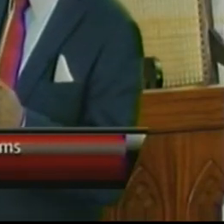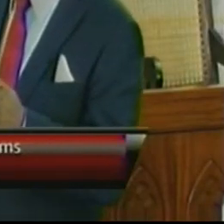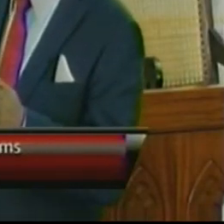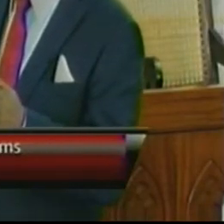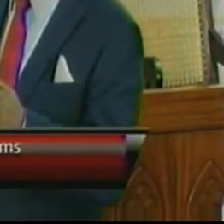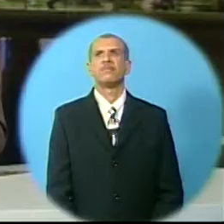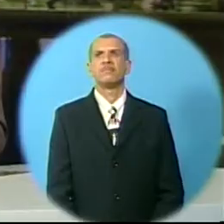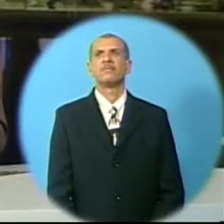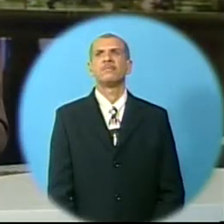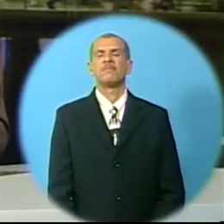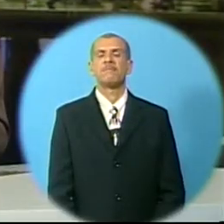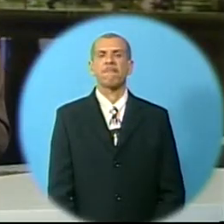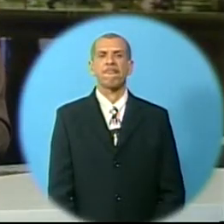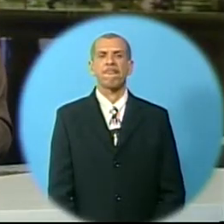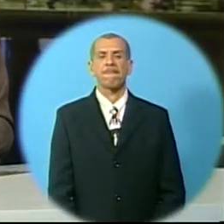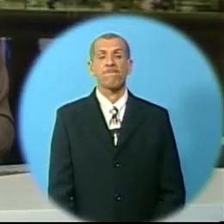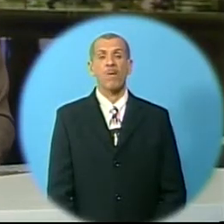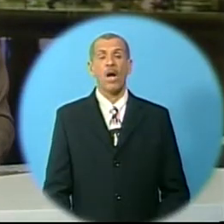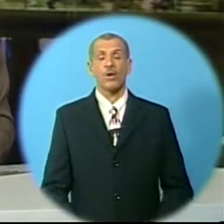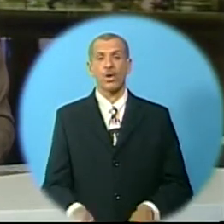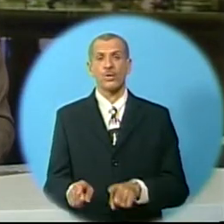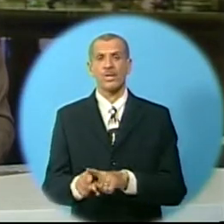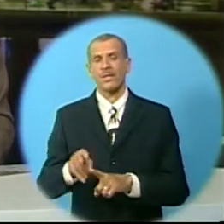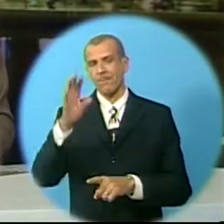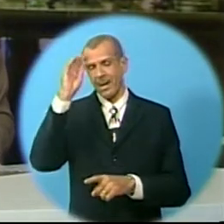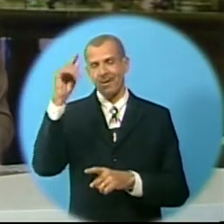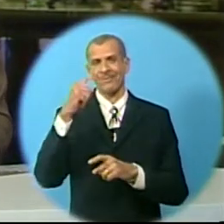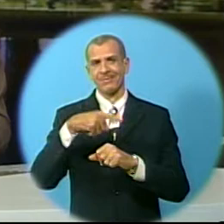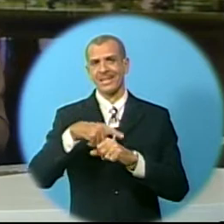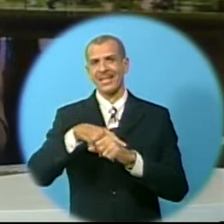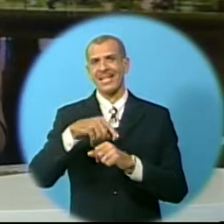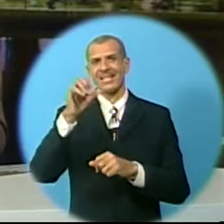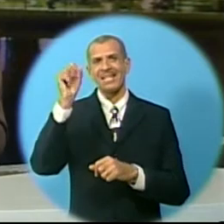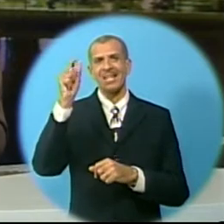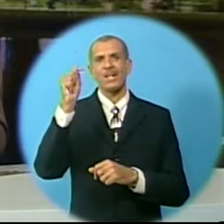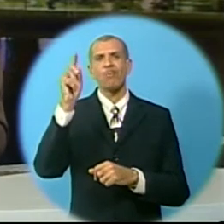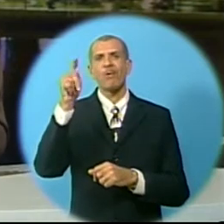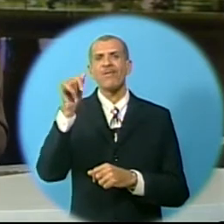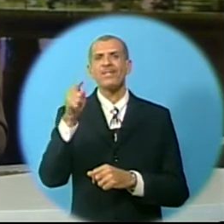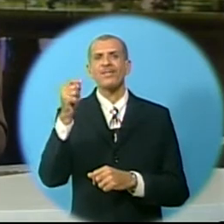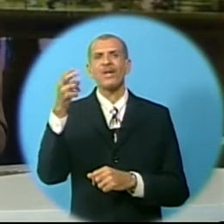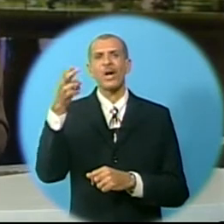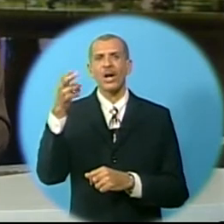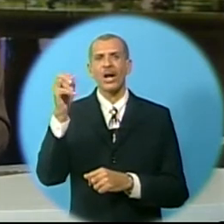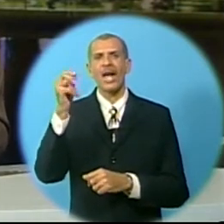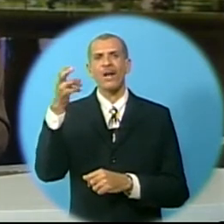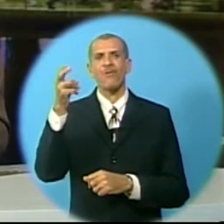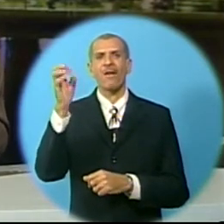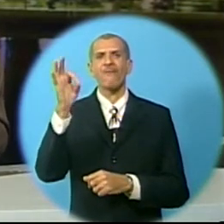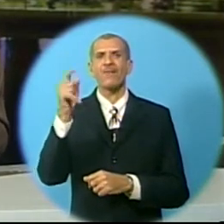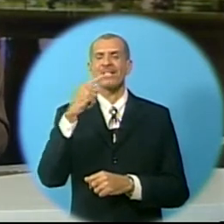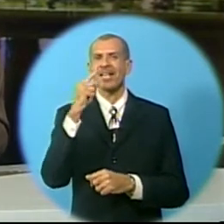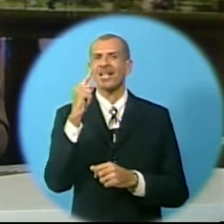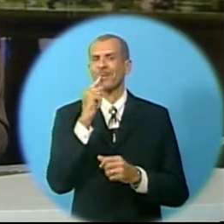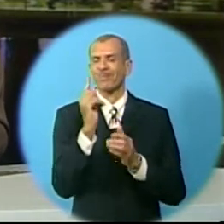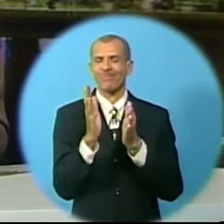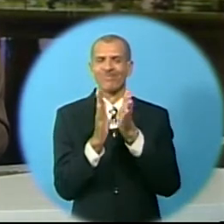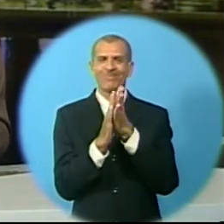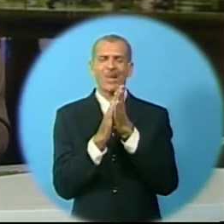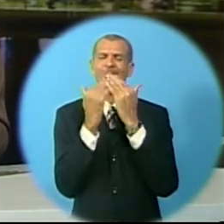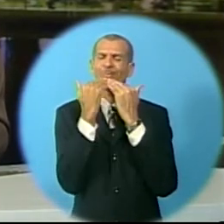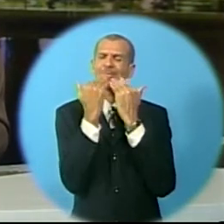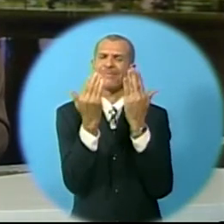friend. And man of the moment, Senator Professor Sir Henry Fraser, expressed his